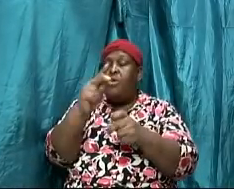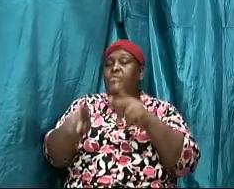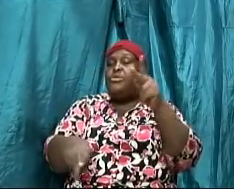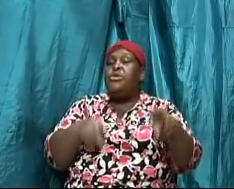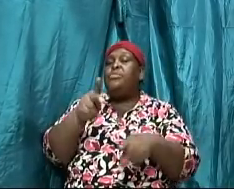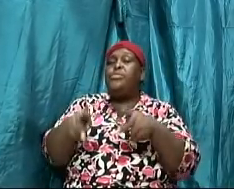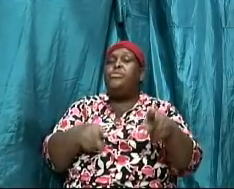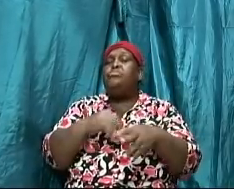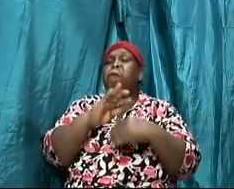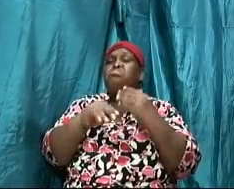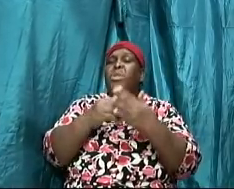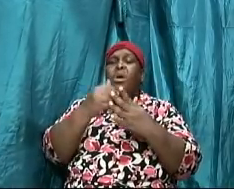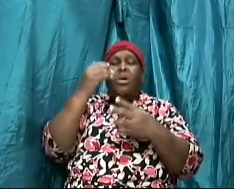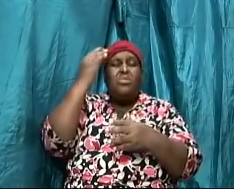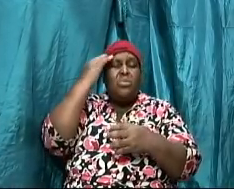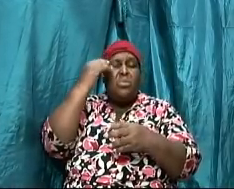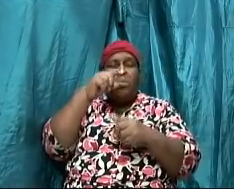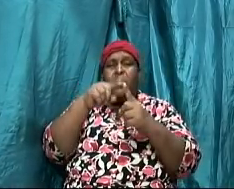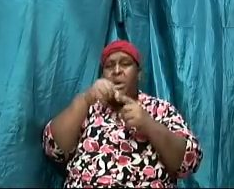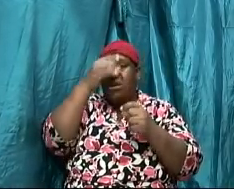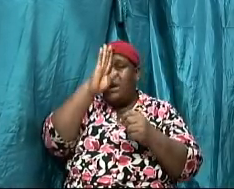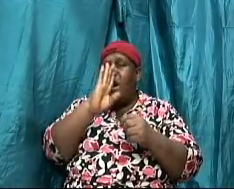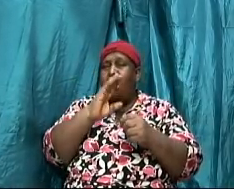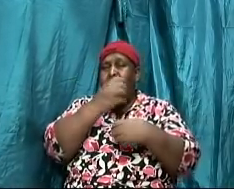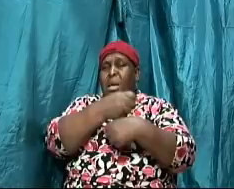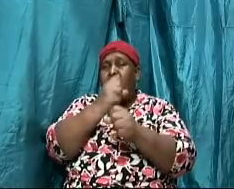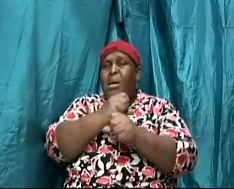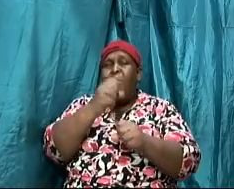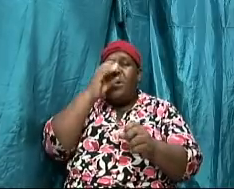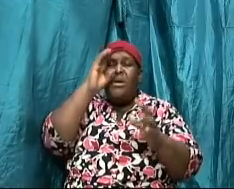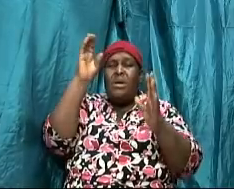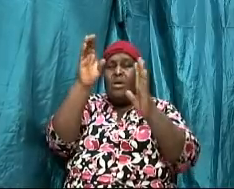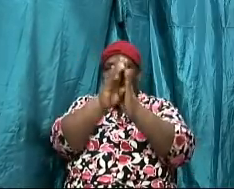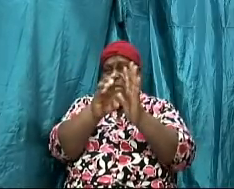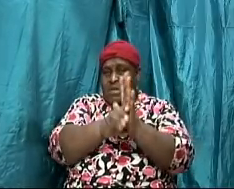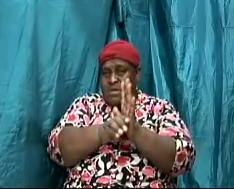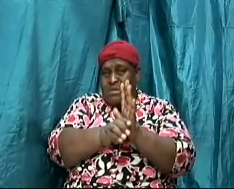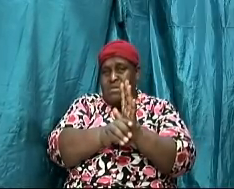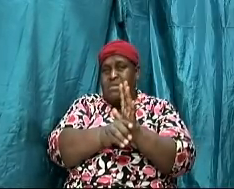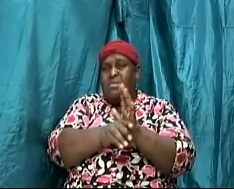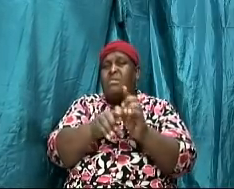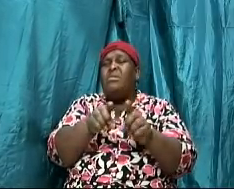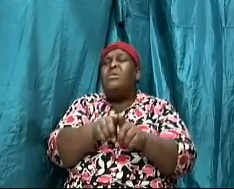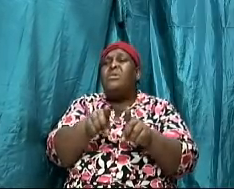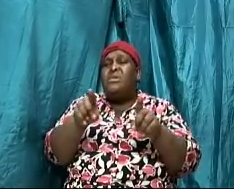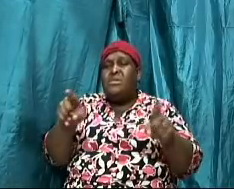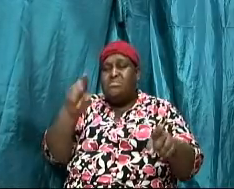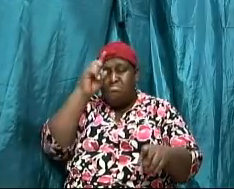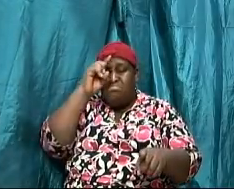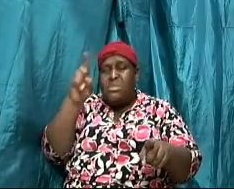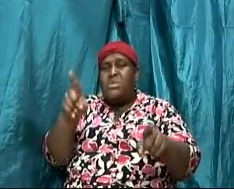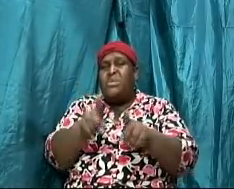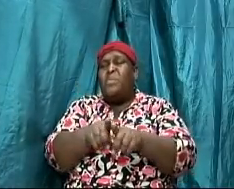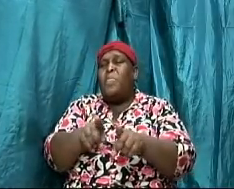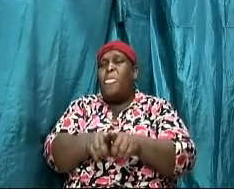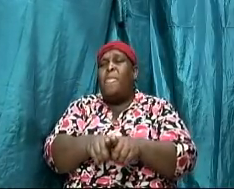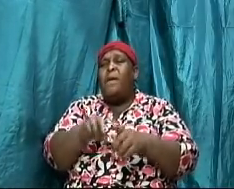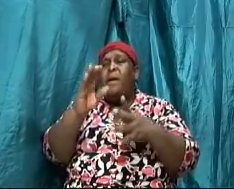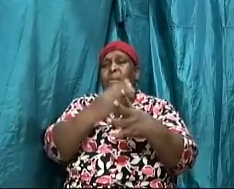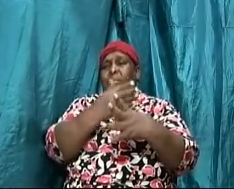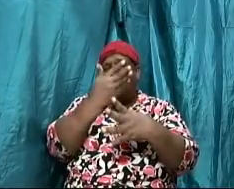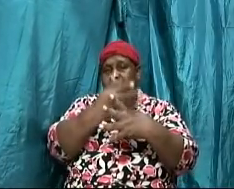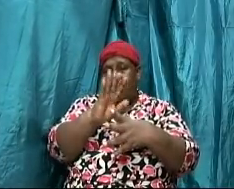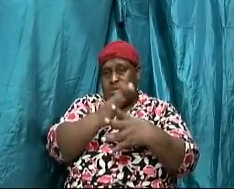all we know that when he makes a covenant, it tends to be between a signed out agreement between